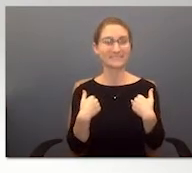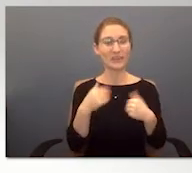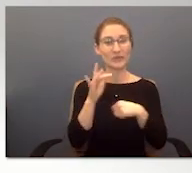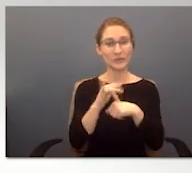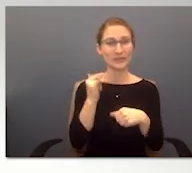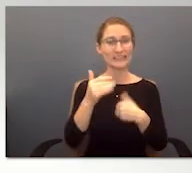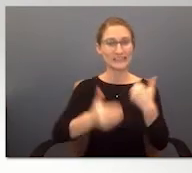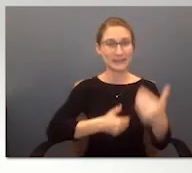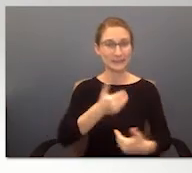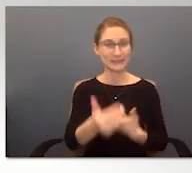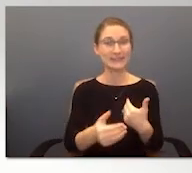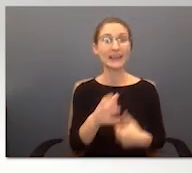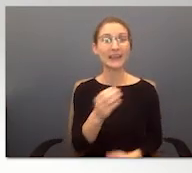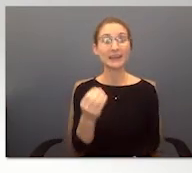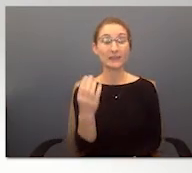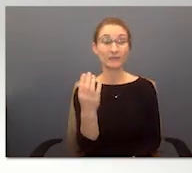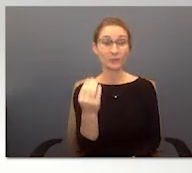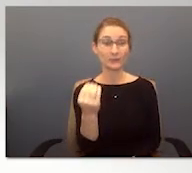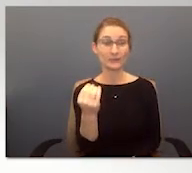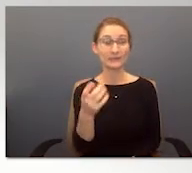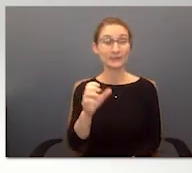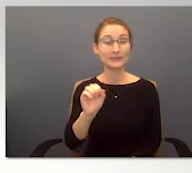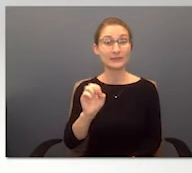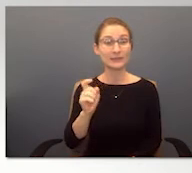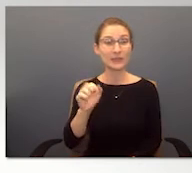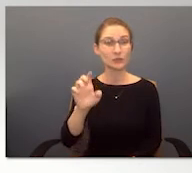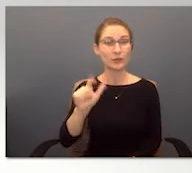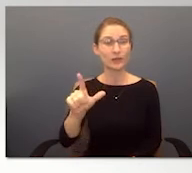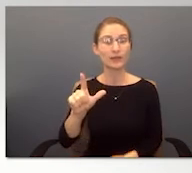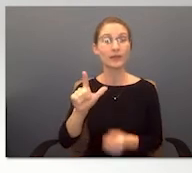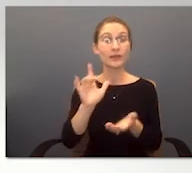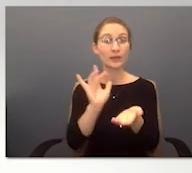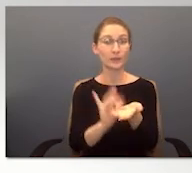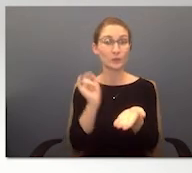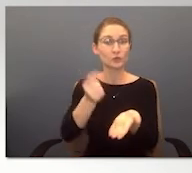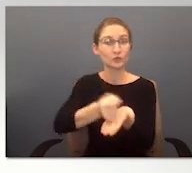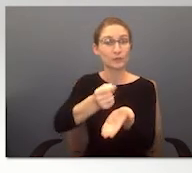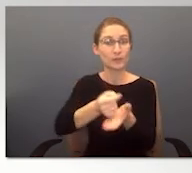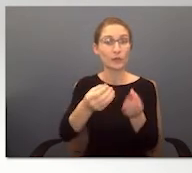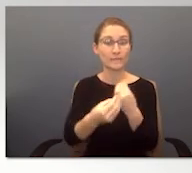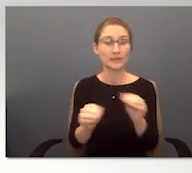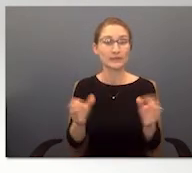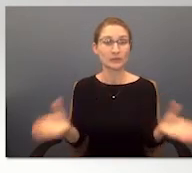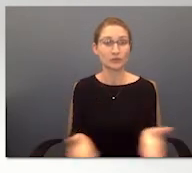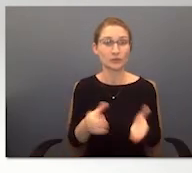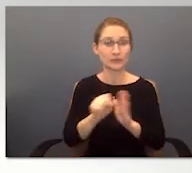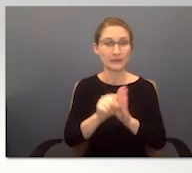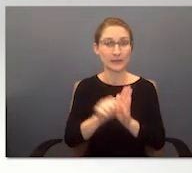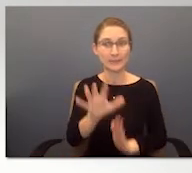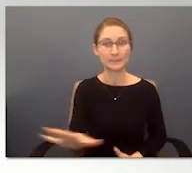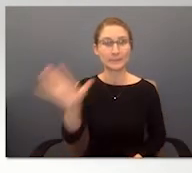steps, and then 14 sexual abuse treatment offices throughout the state.